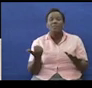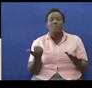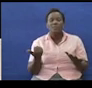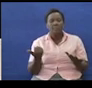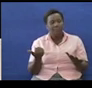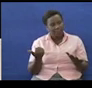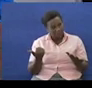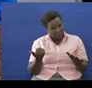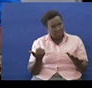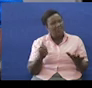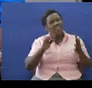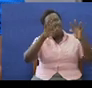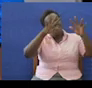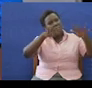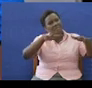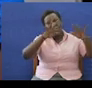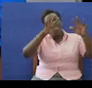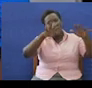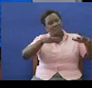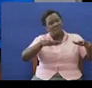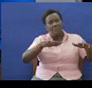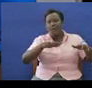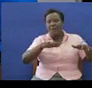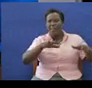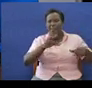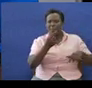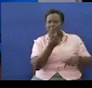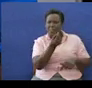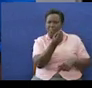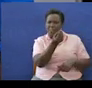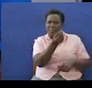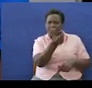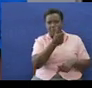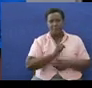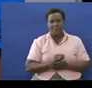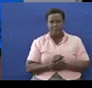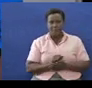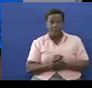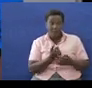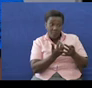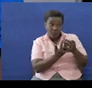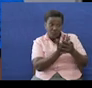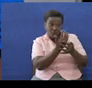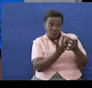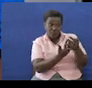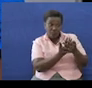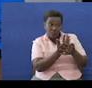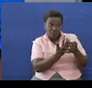Why shrubs? It is because that area does not have enough